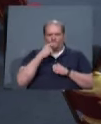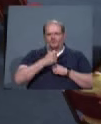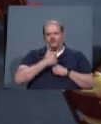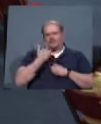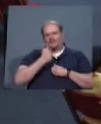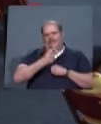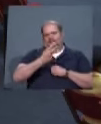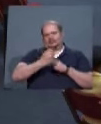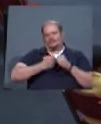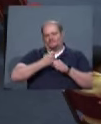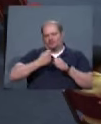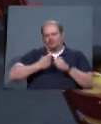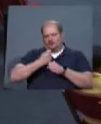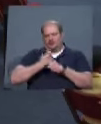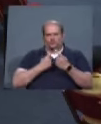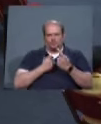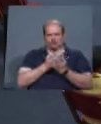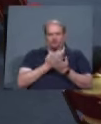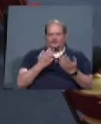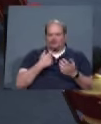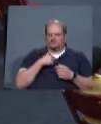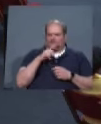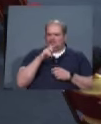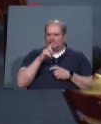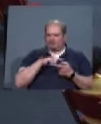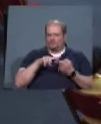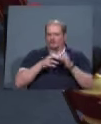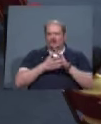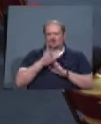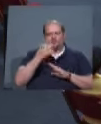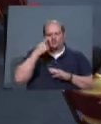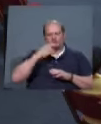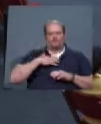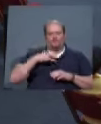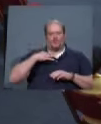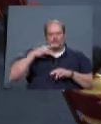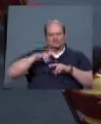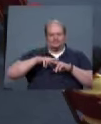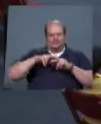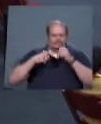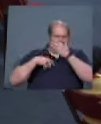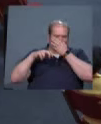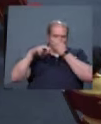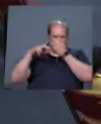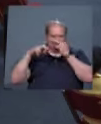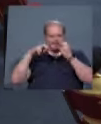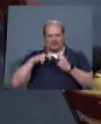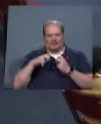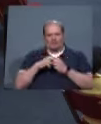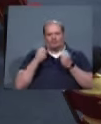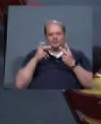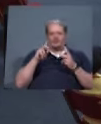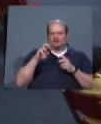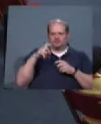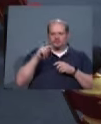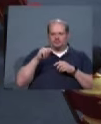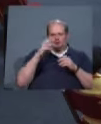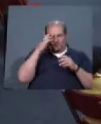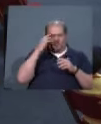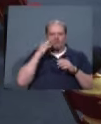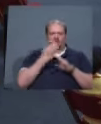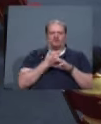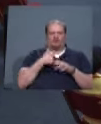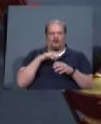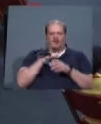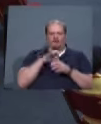several years. One of the things I did when I was running for my seat was I sat down with as many department heads as I could before I